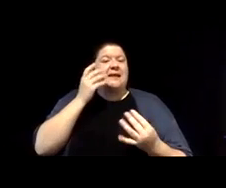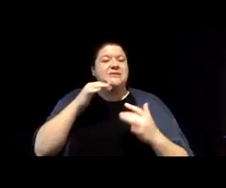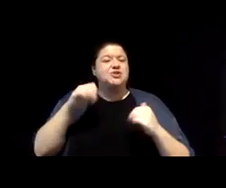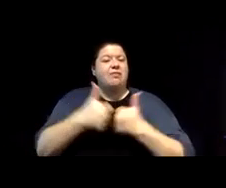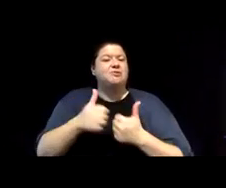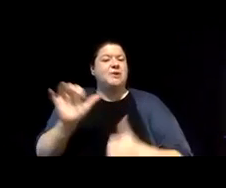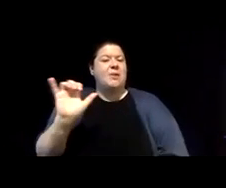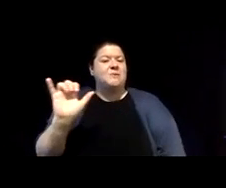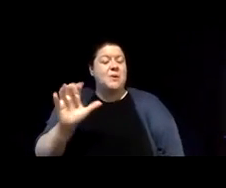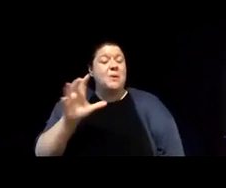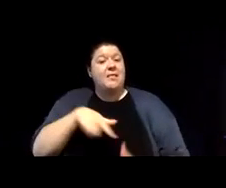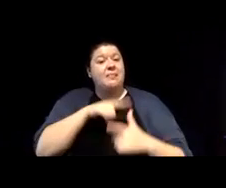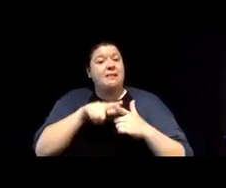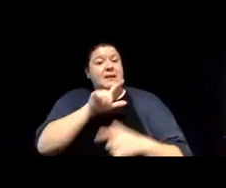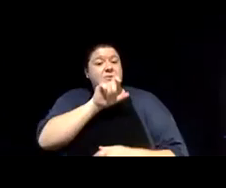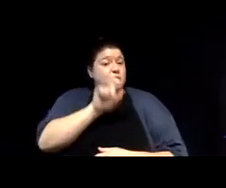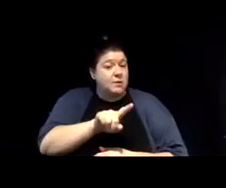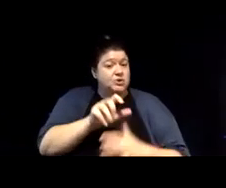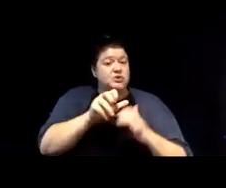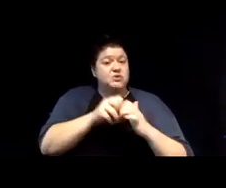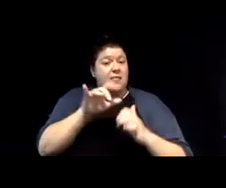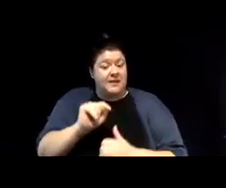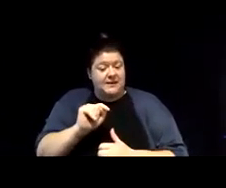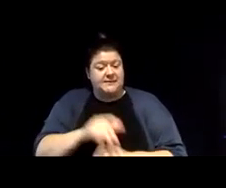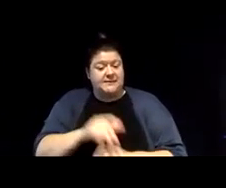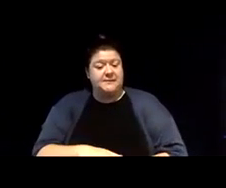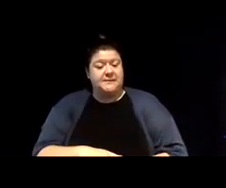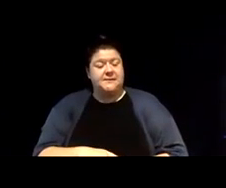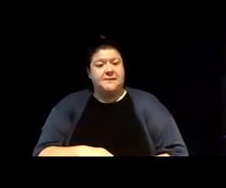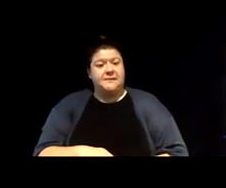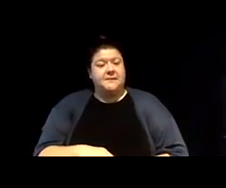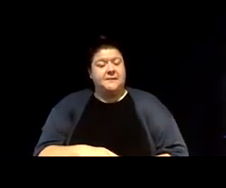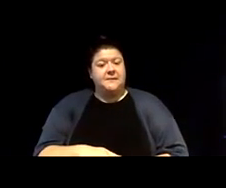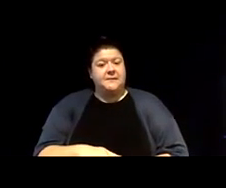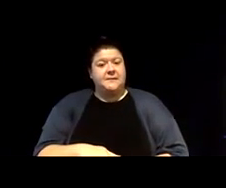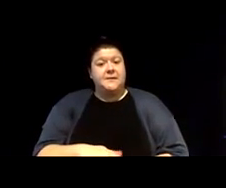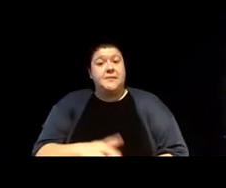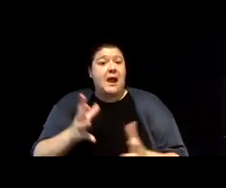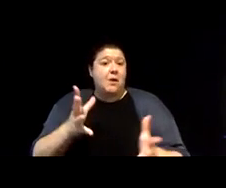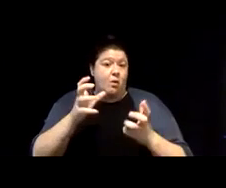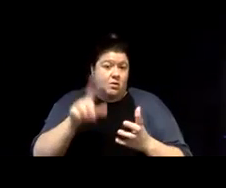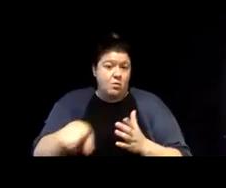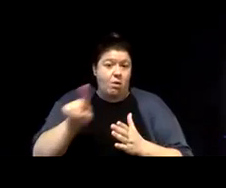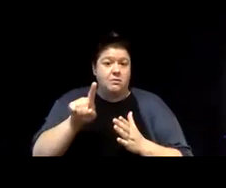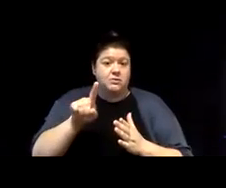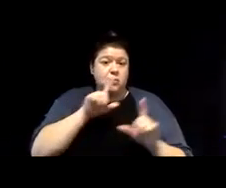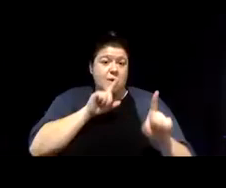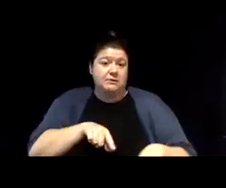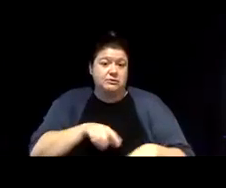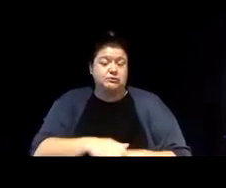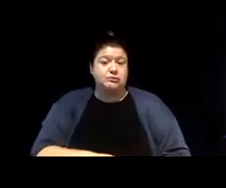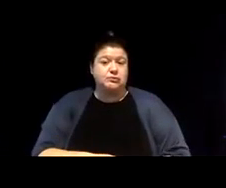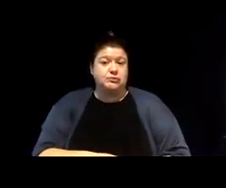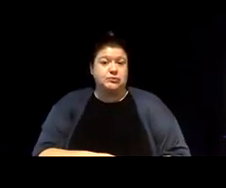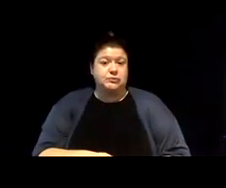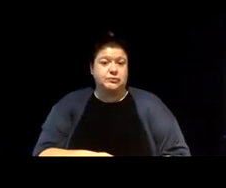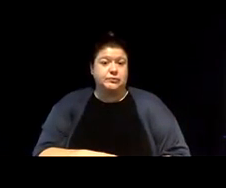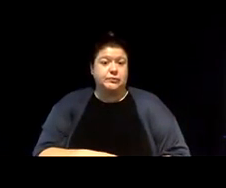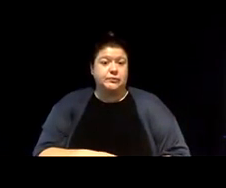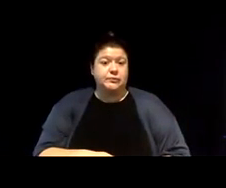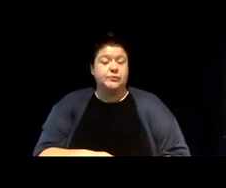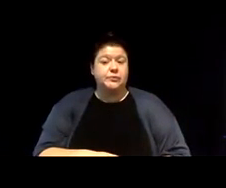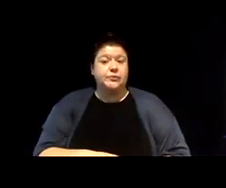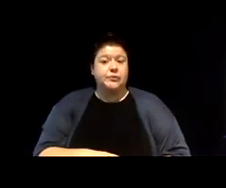there's some questions along with that exercise as well that I want you to answer about